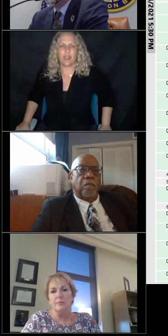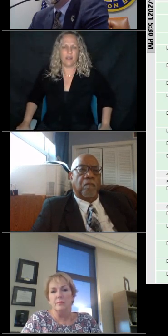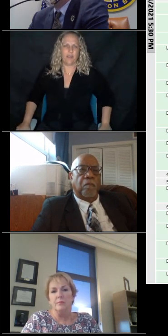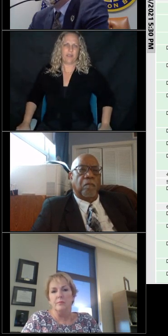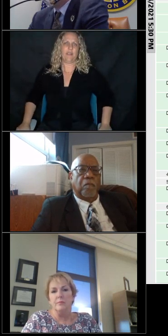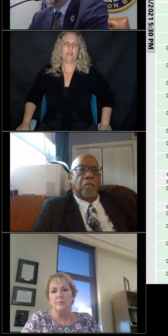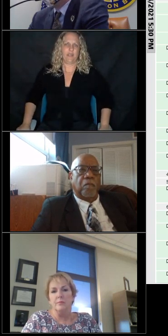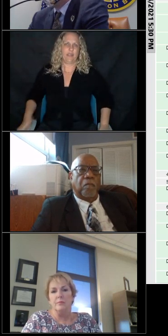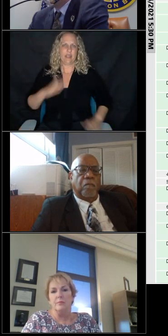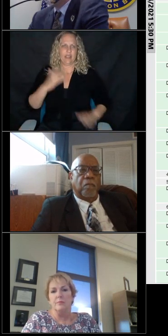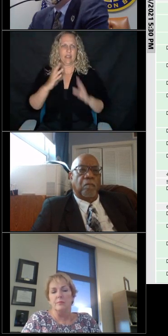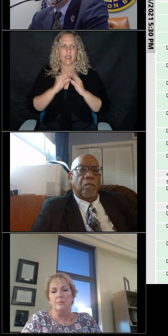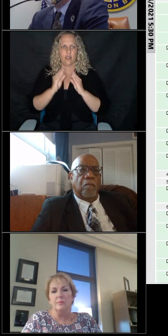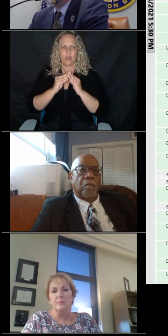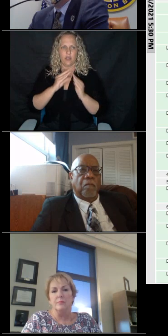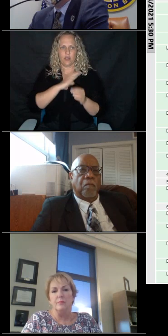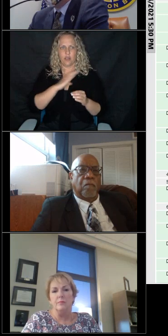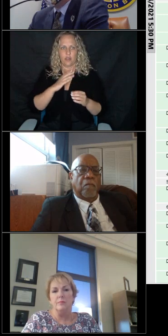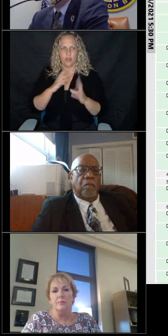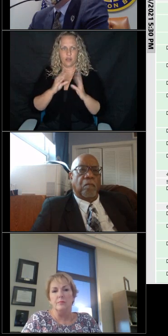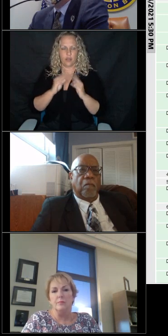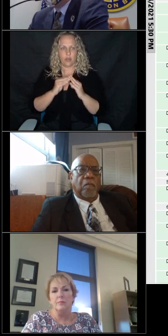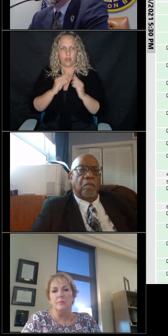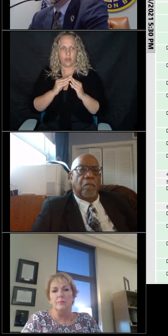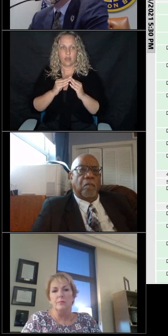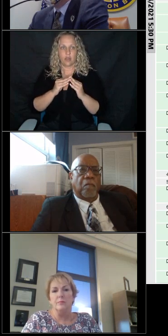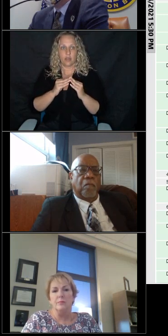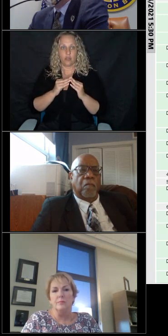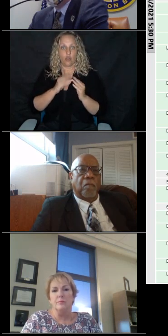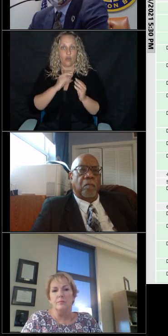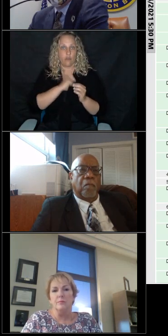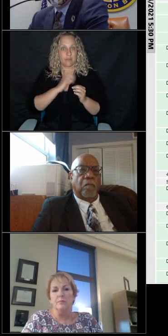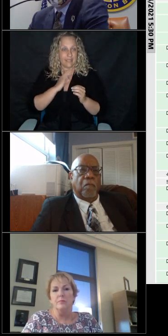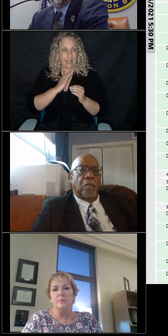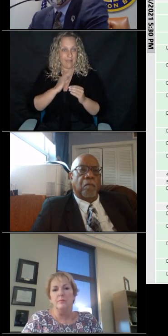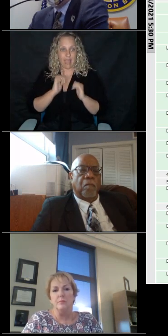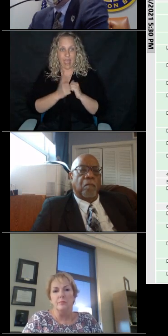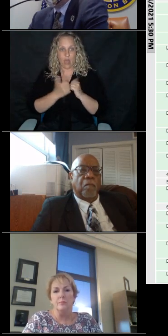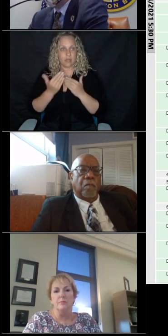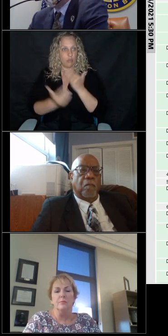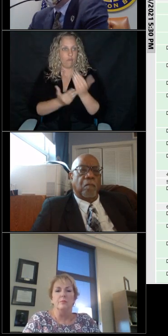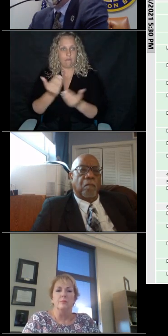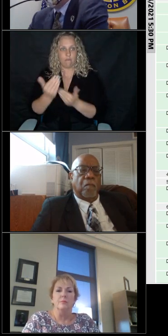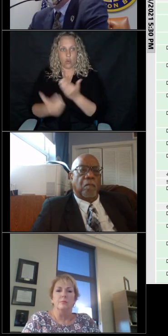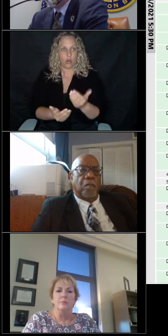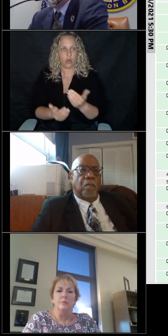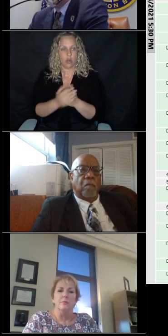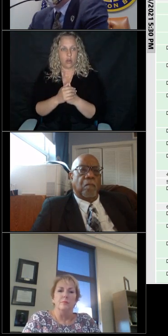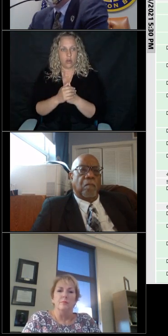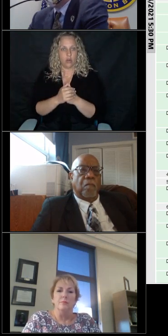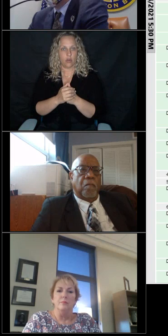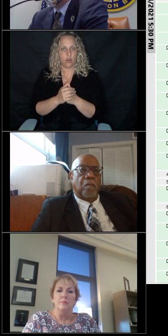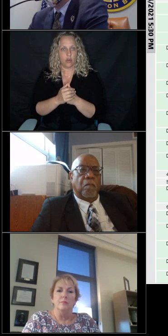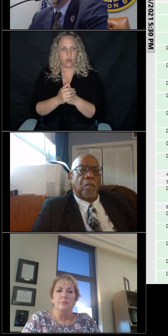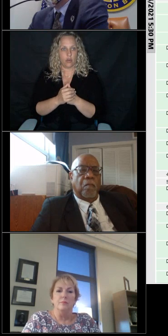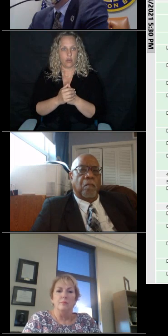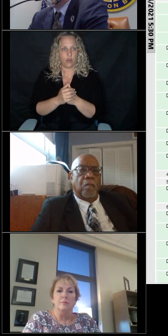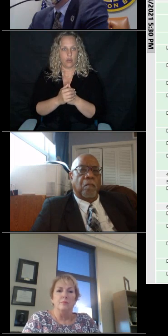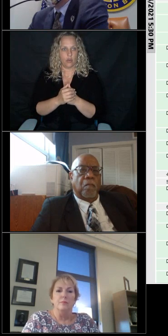meeting so that we can hear from staff, how is it moving forward on May 18th?